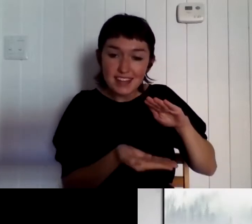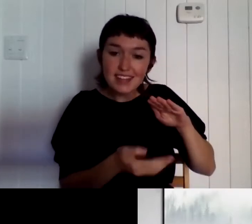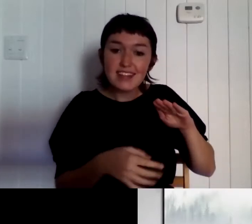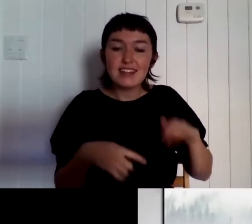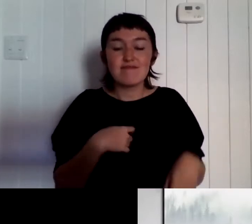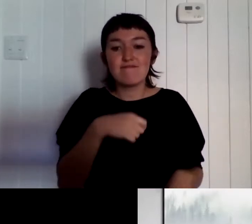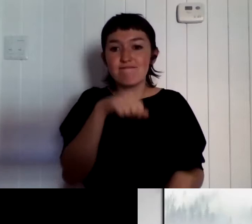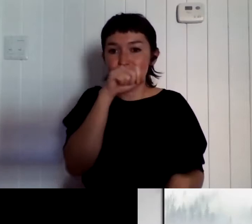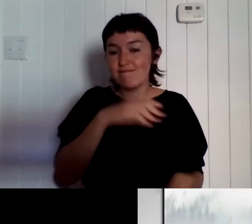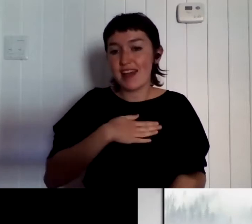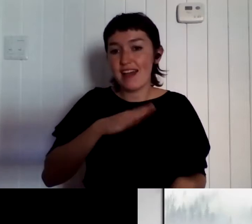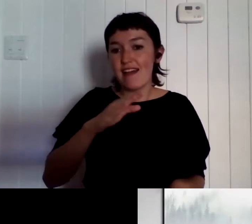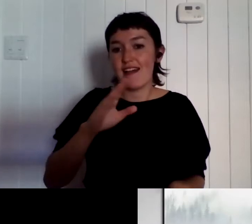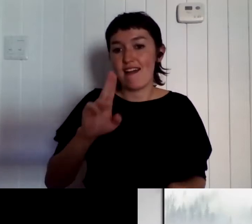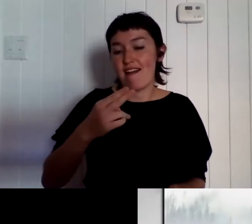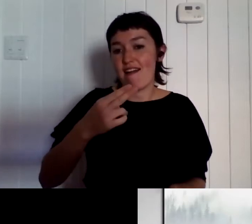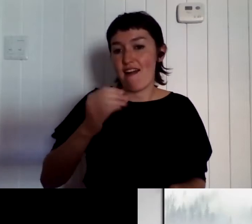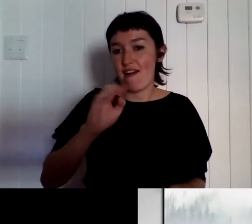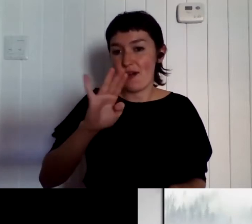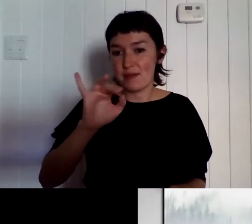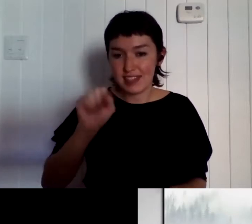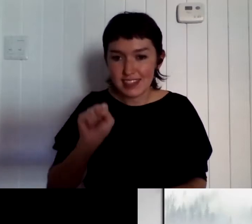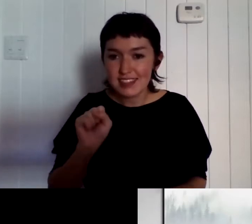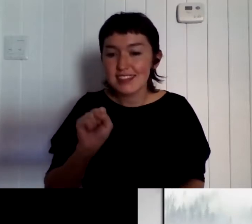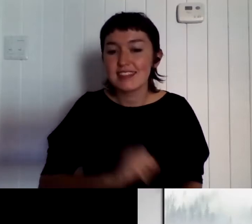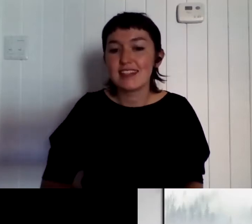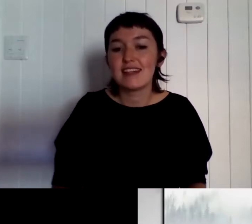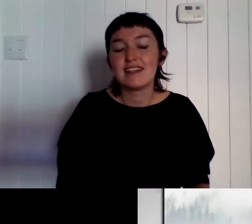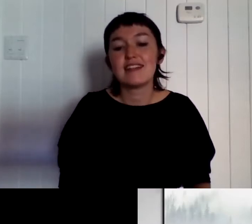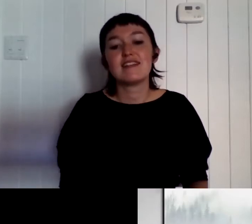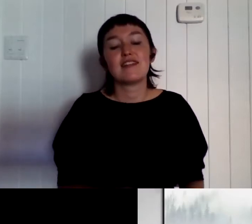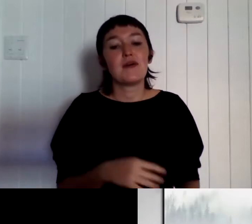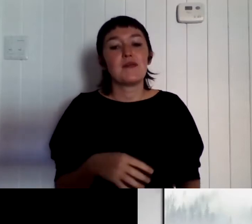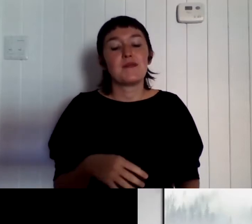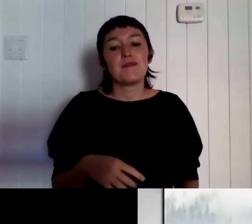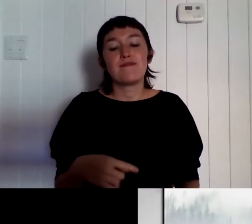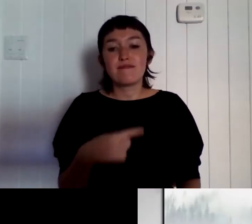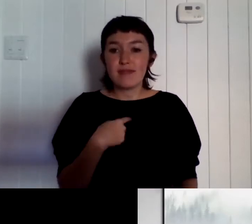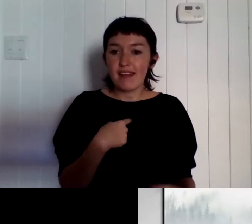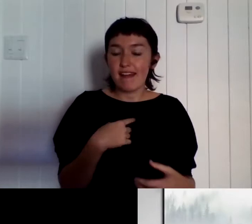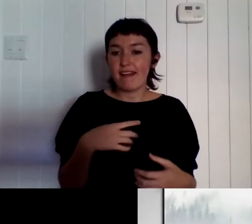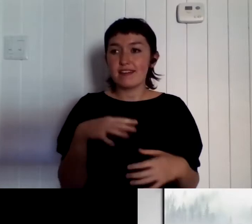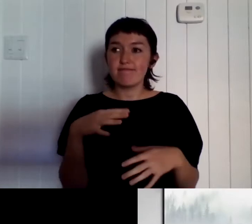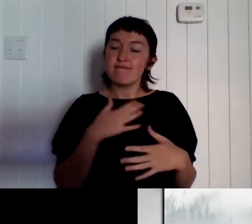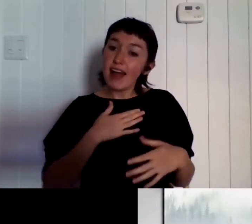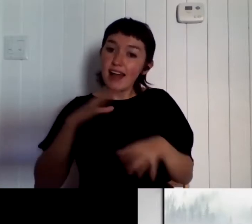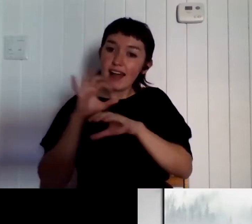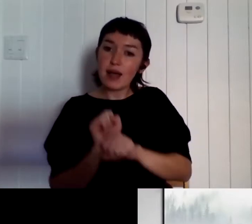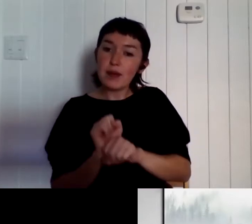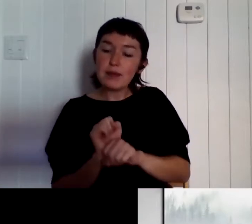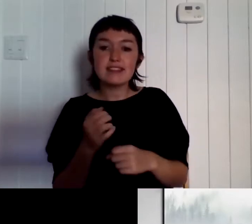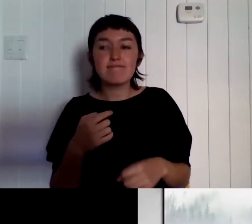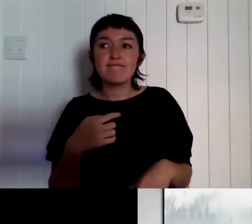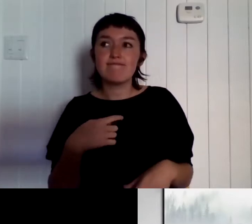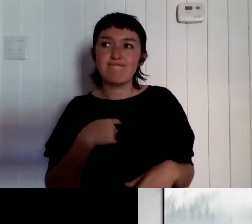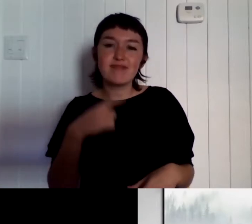terms of habits that I've sort of been influenced to invest in by my work, I would say it's cultivating hobbies